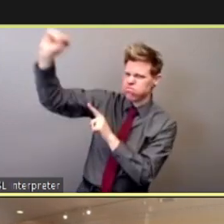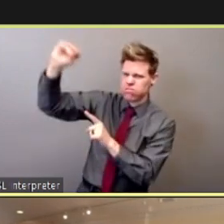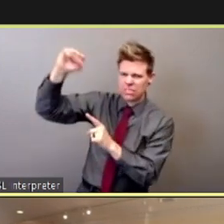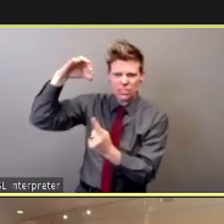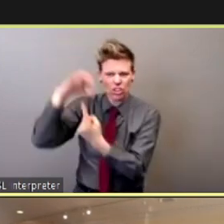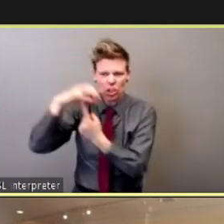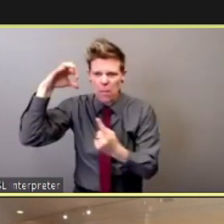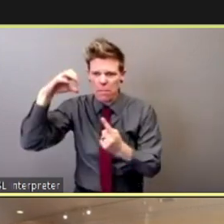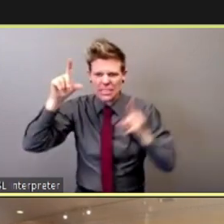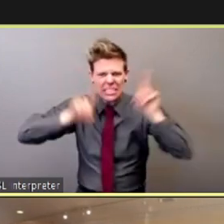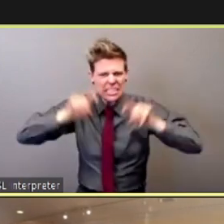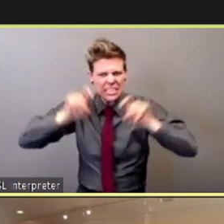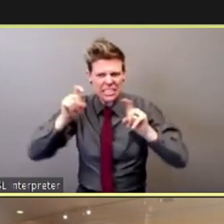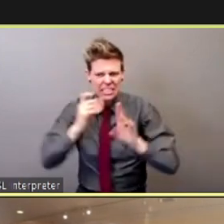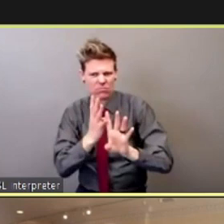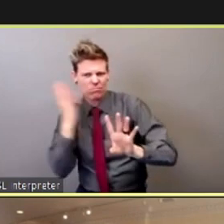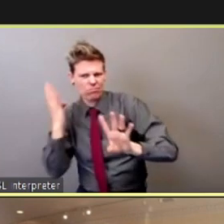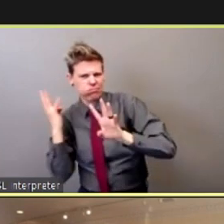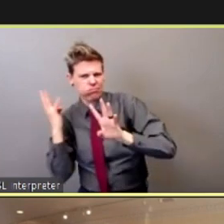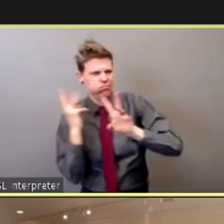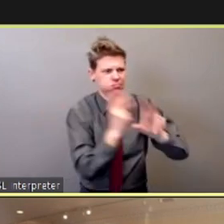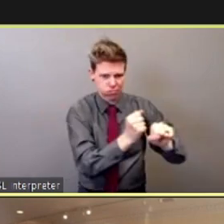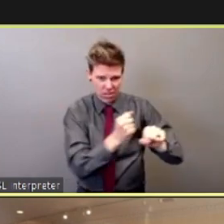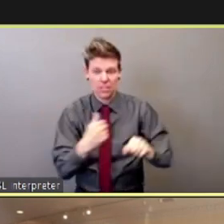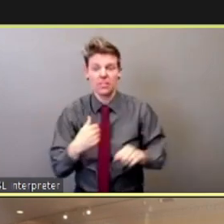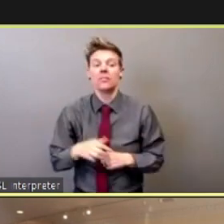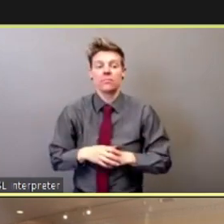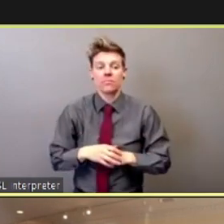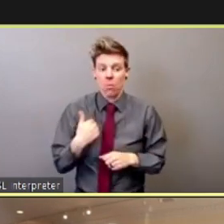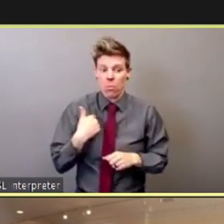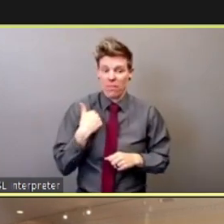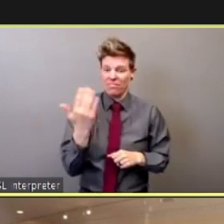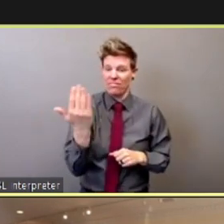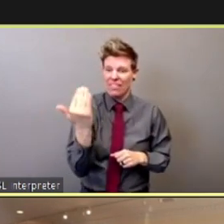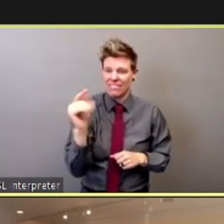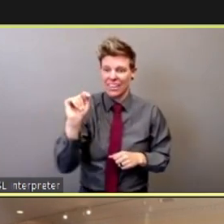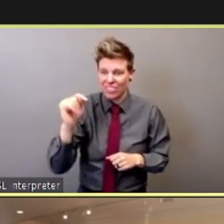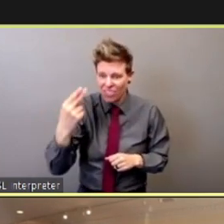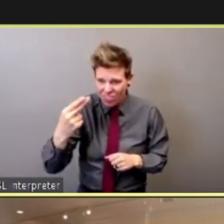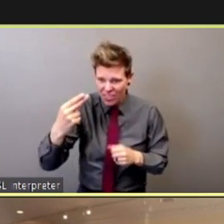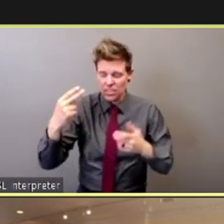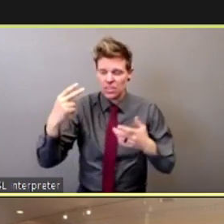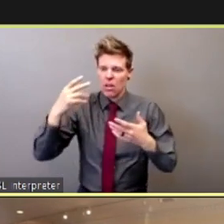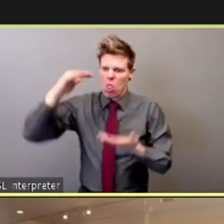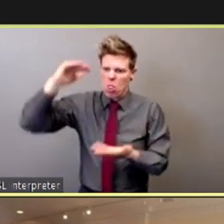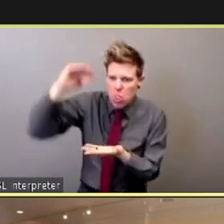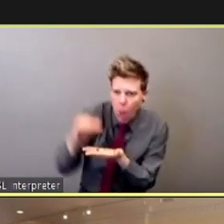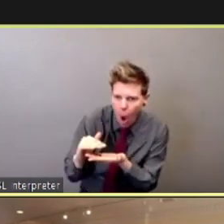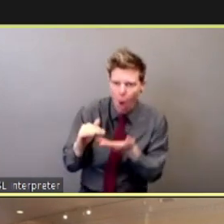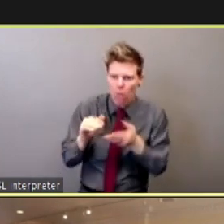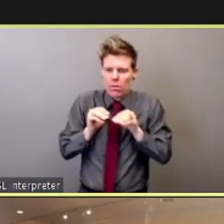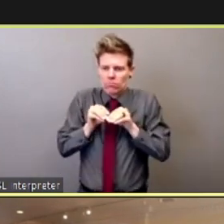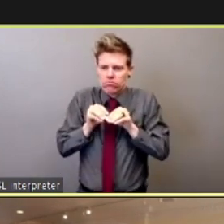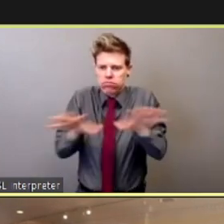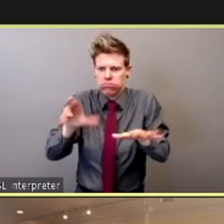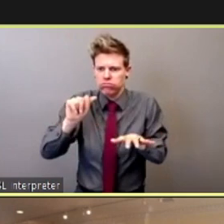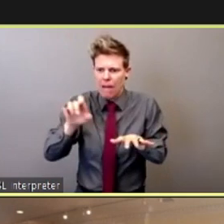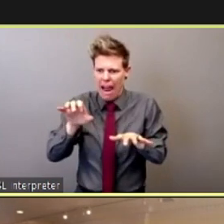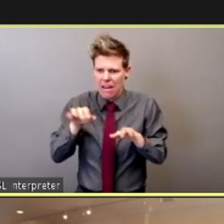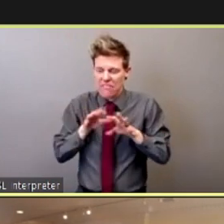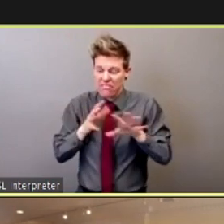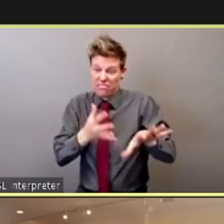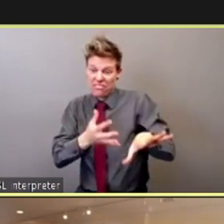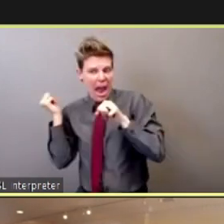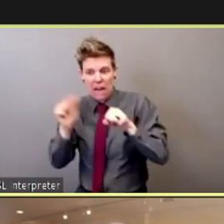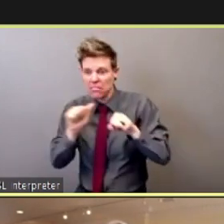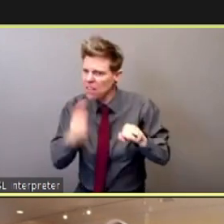15th lowest test positivity rate among the US states. Now remember, why is that so